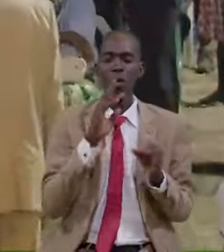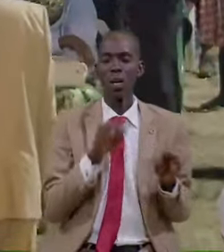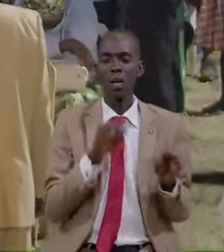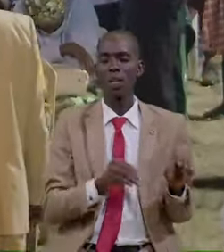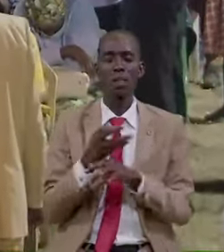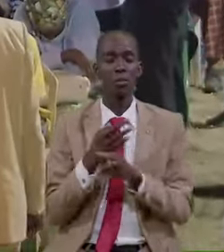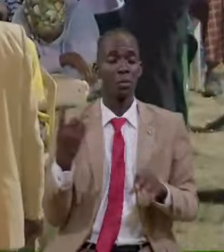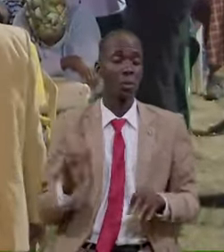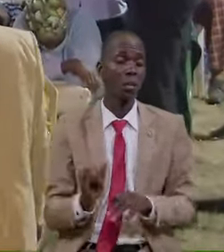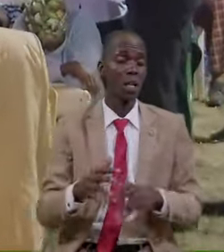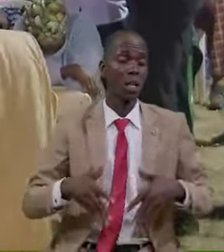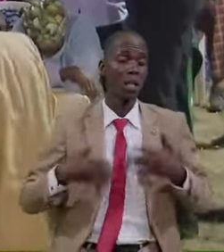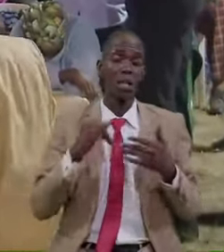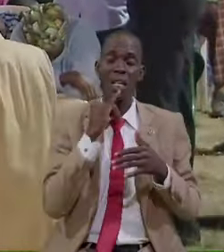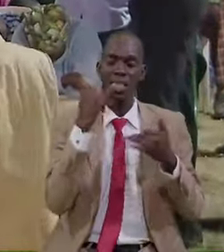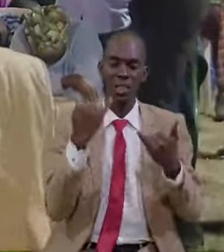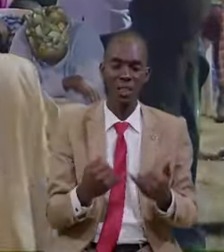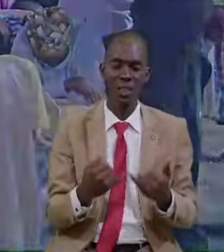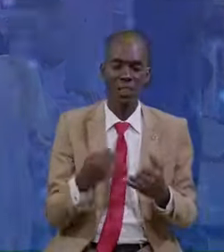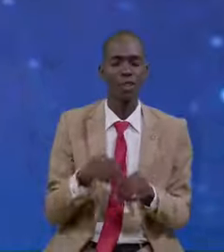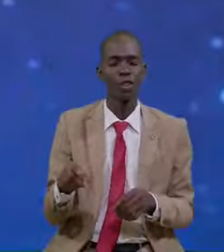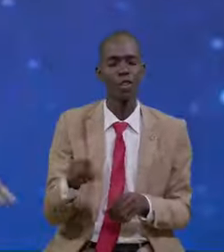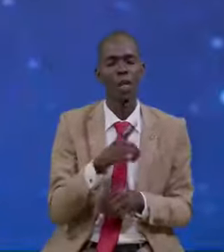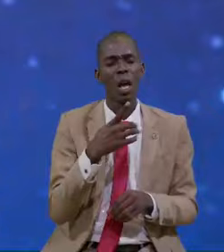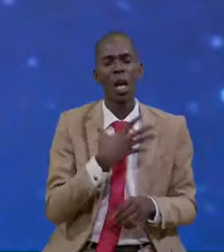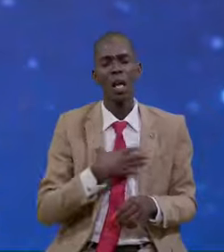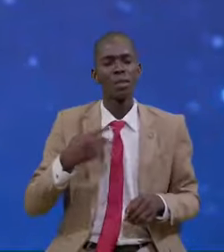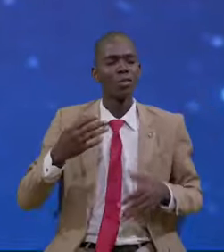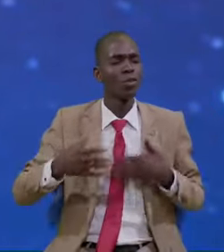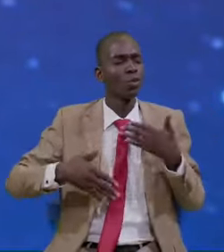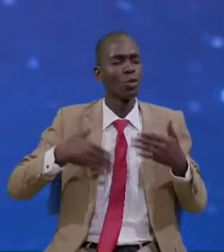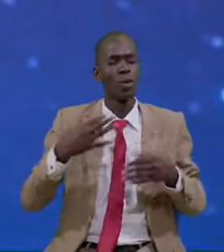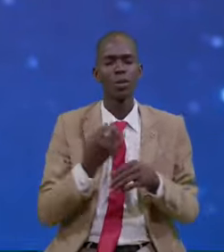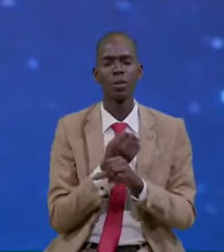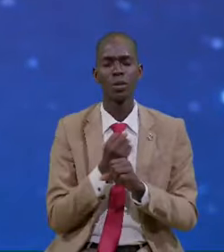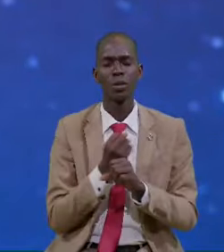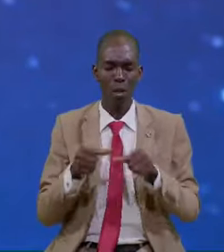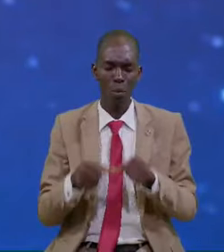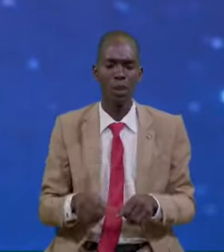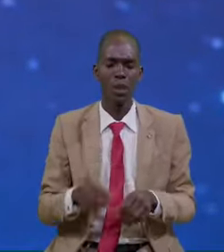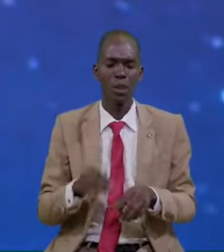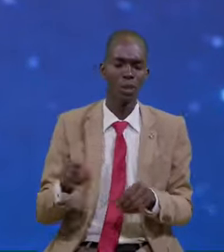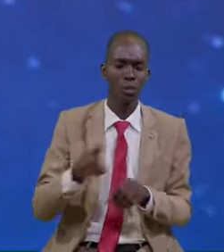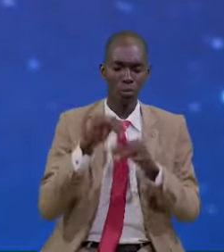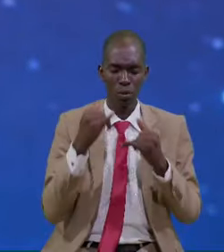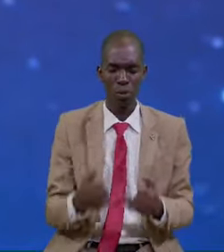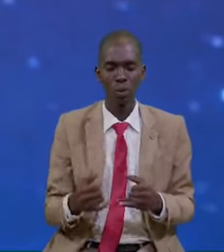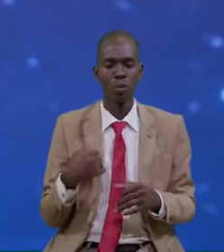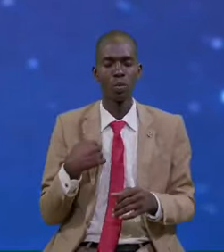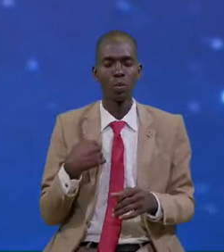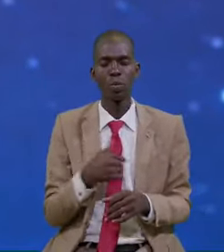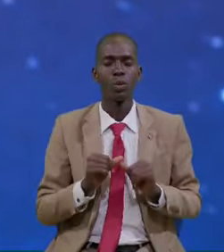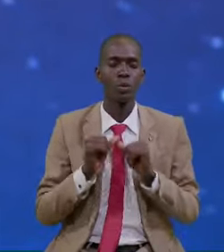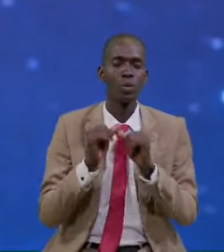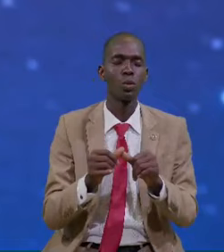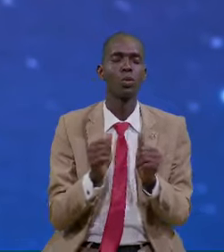now in you. And the joy of salvation abides in you now. We'll continue with you